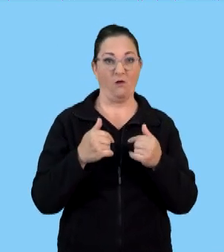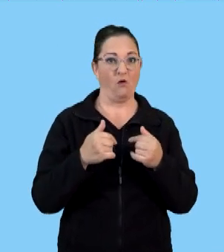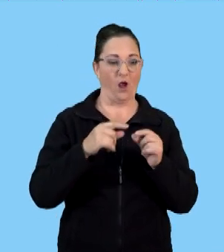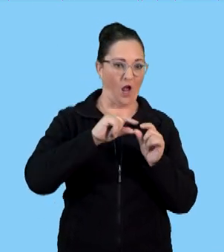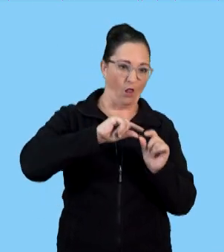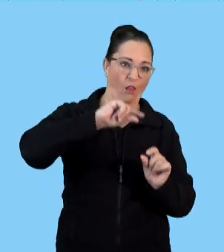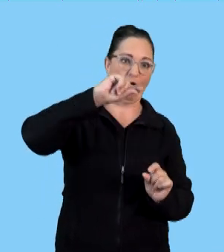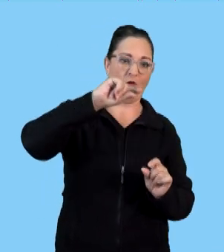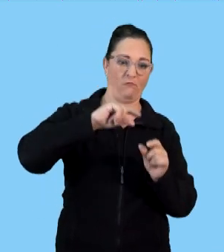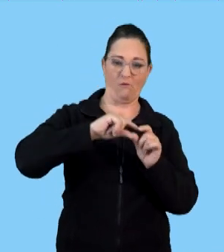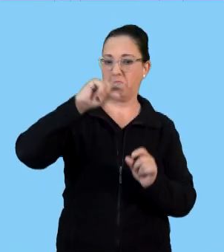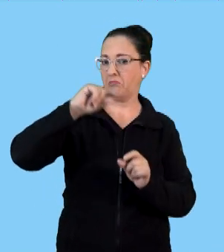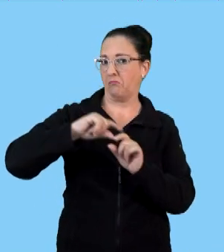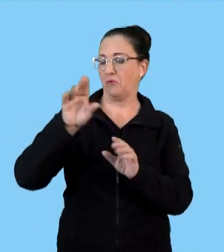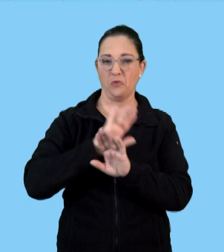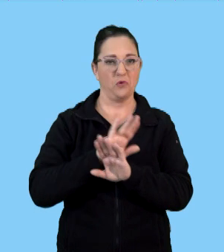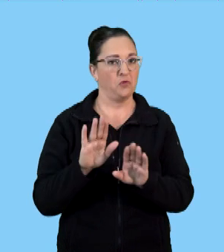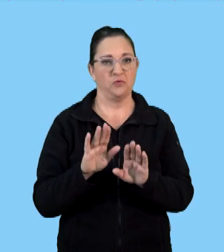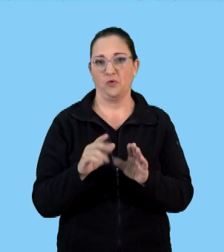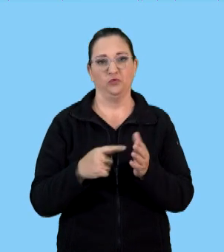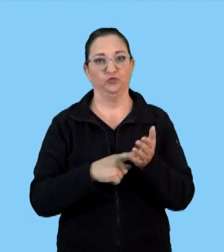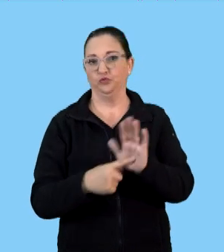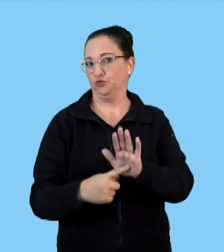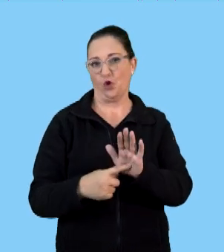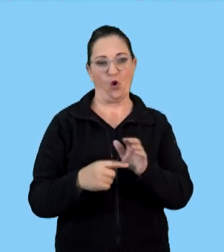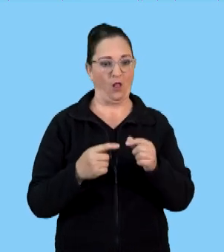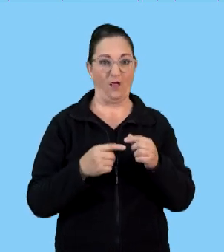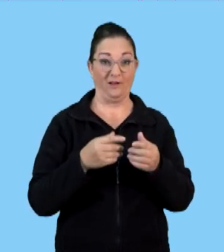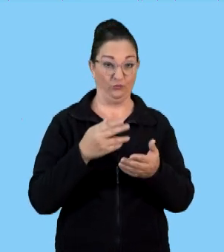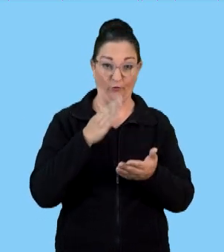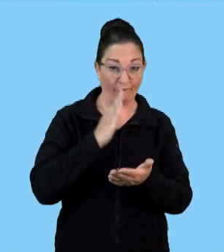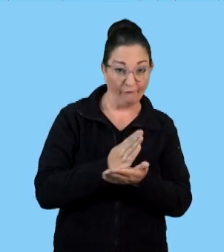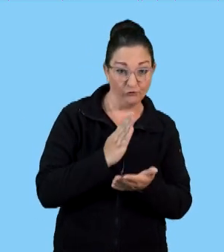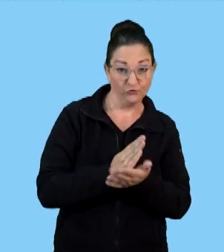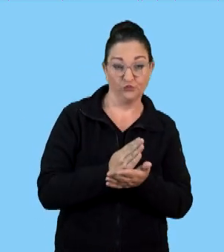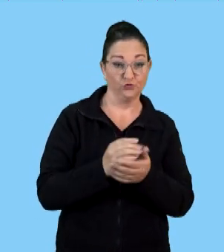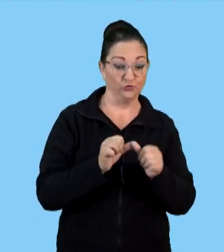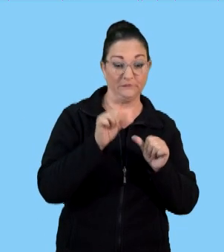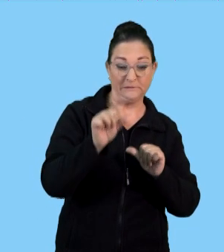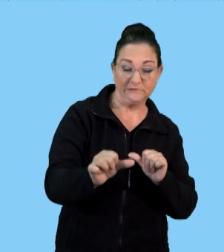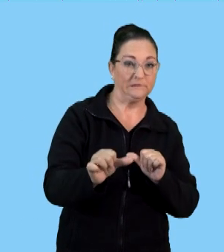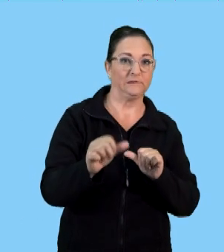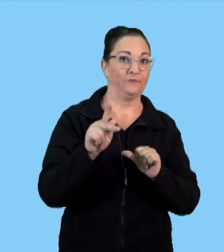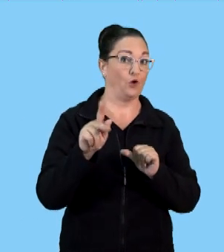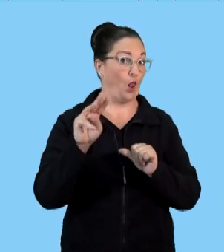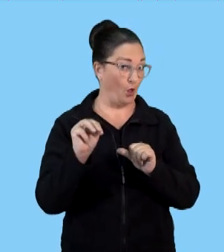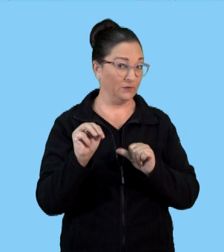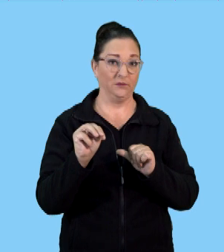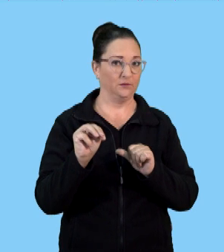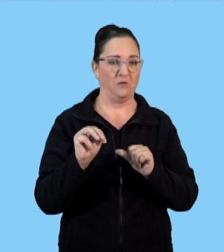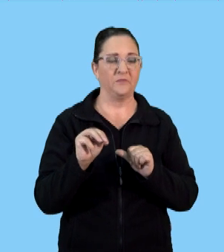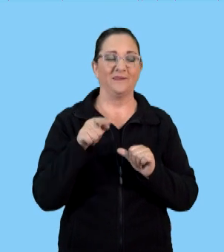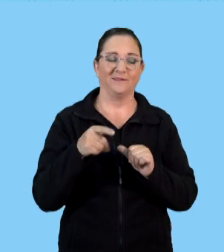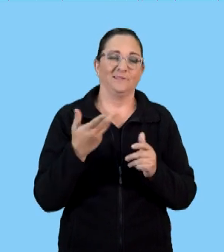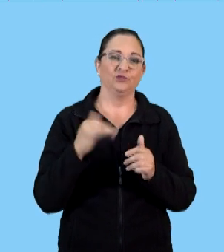the line joining any two places and the actual distance. Okay, so remember, actual distance refer to kilometers,